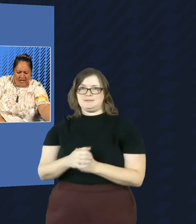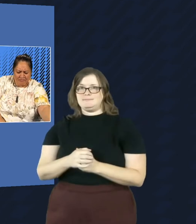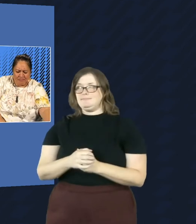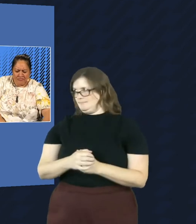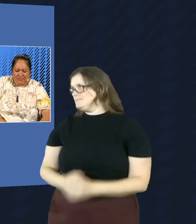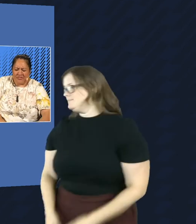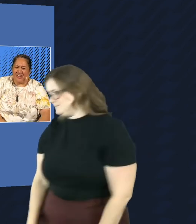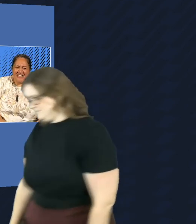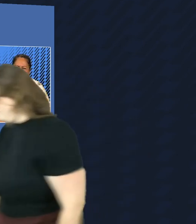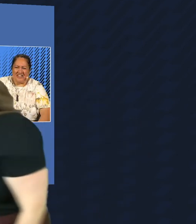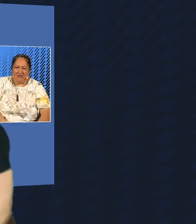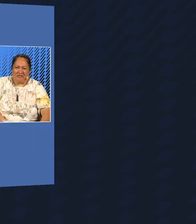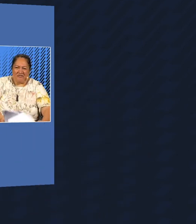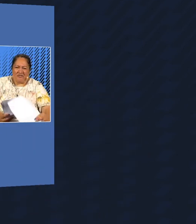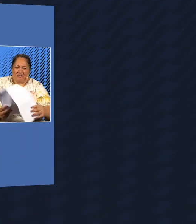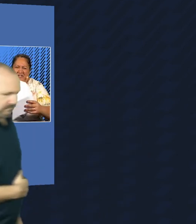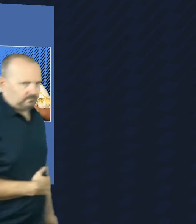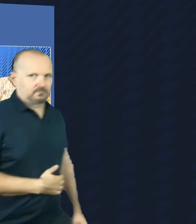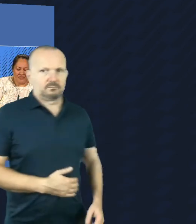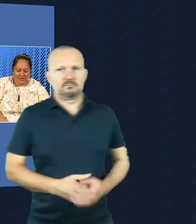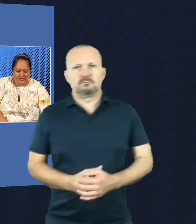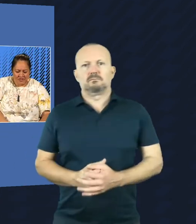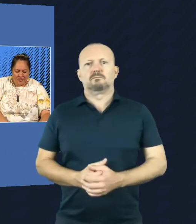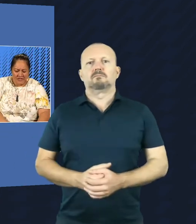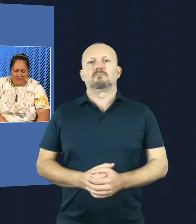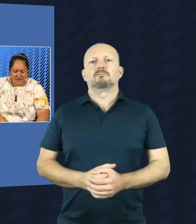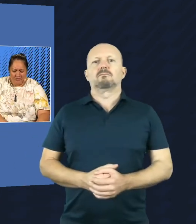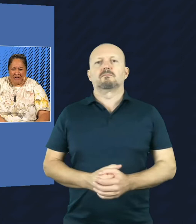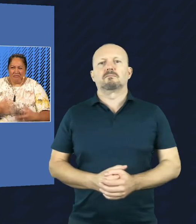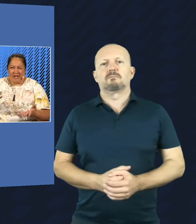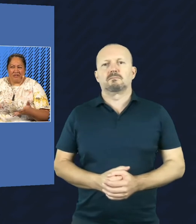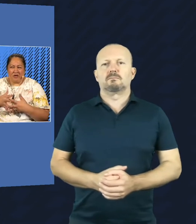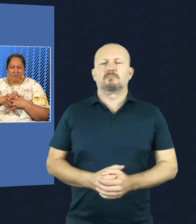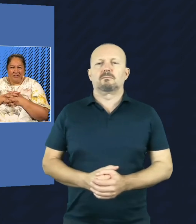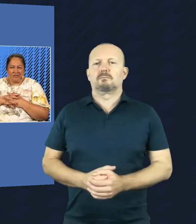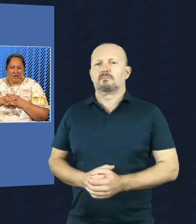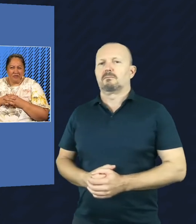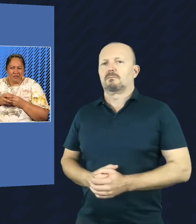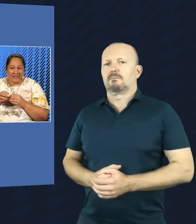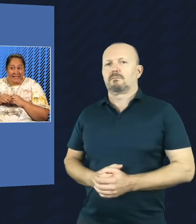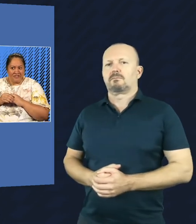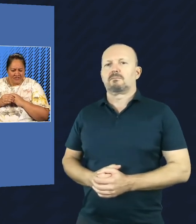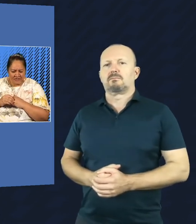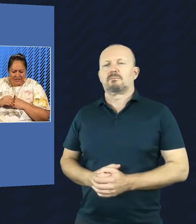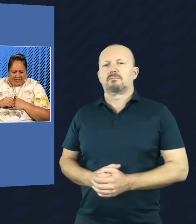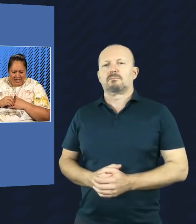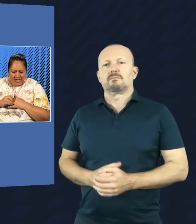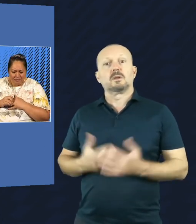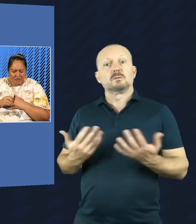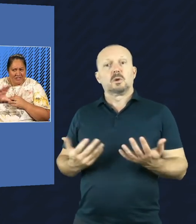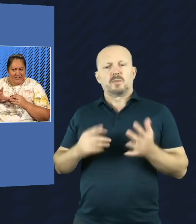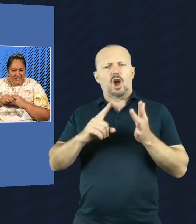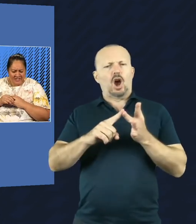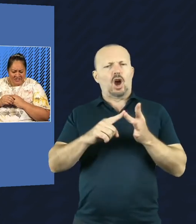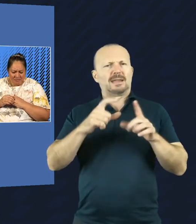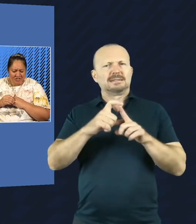So, IDI, I mean, for the benefit of those who may not know what that is.